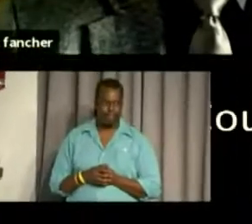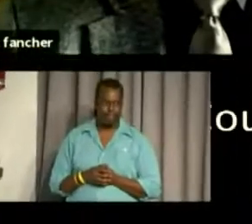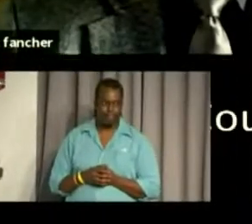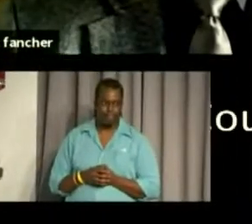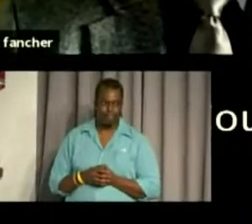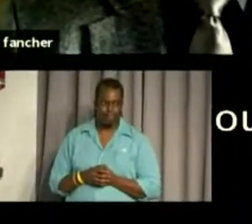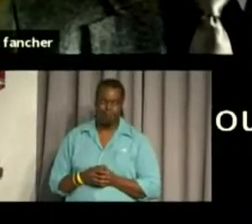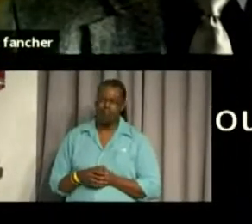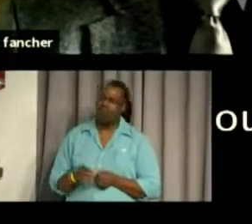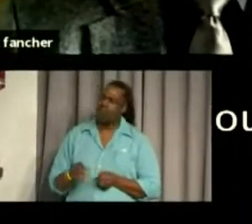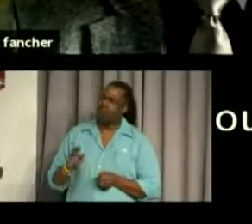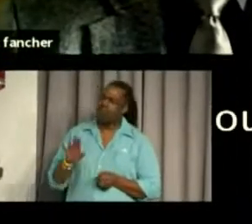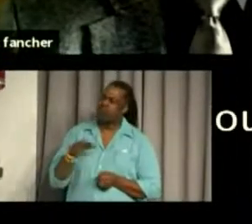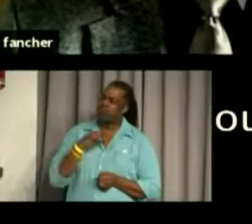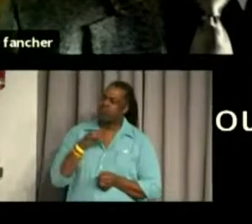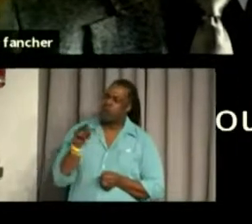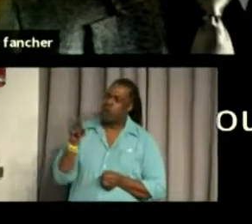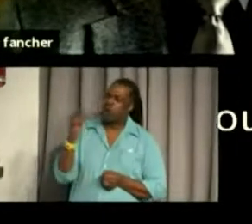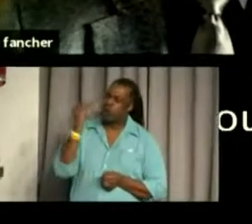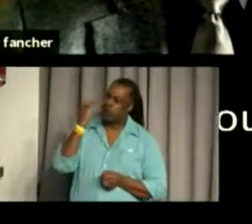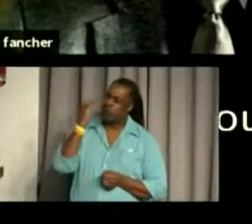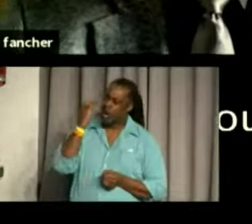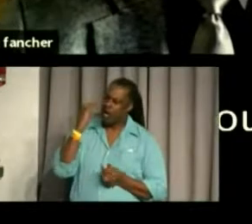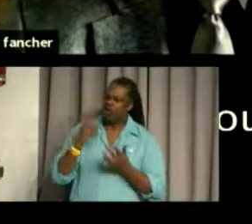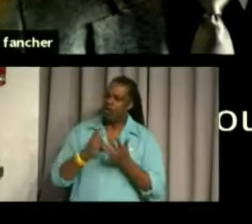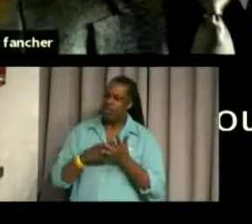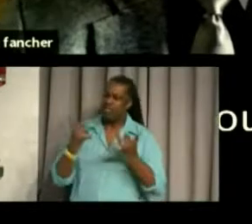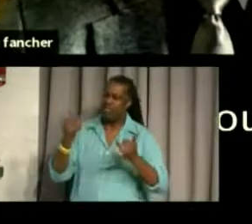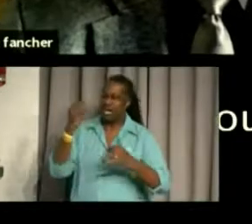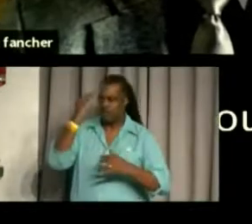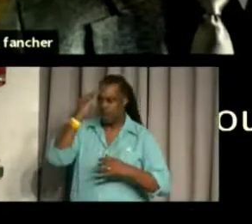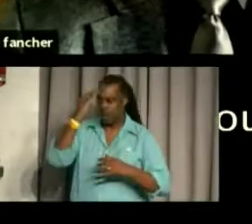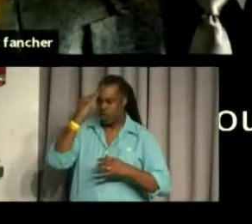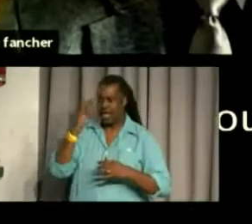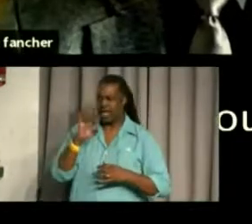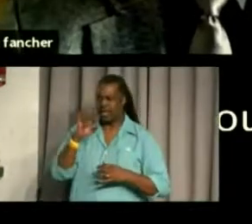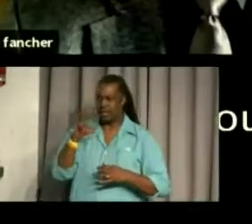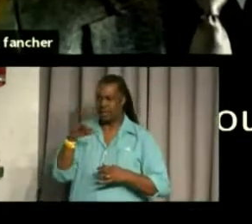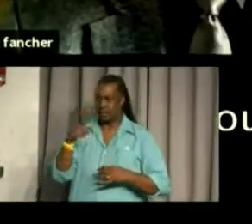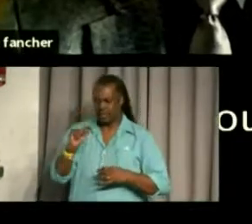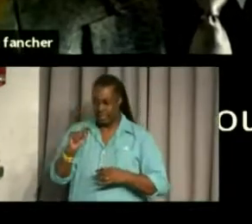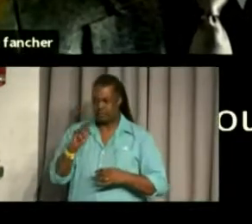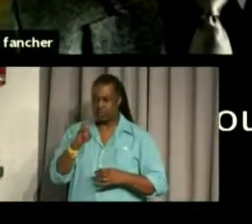aware of what has come to be known as the Flint water crisis?